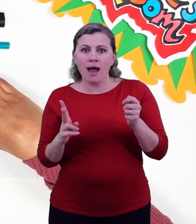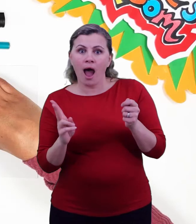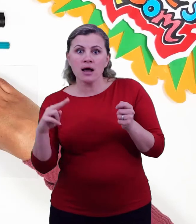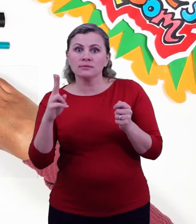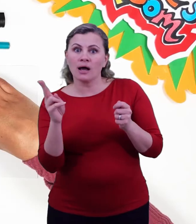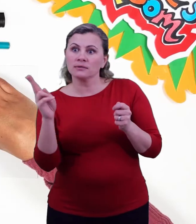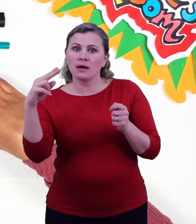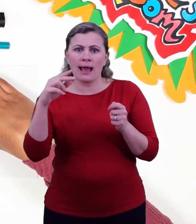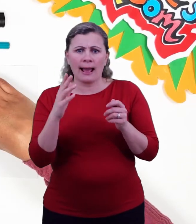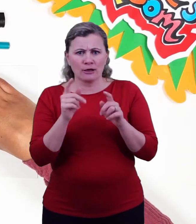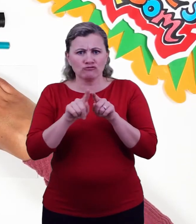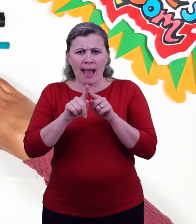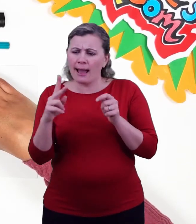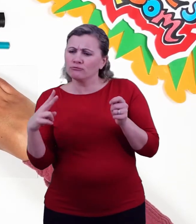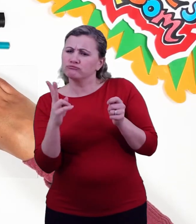Rub out your pencil marks.